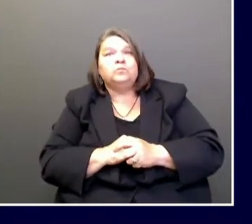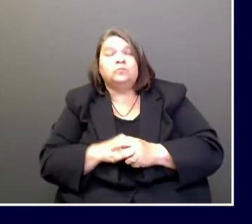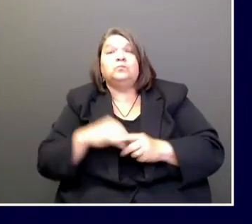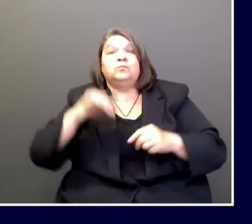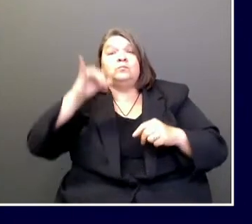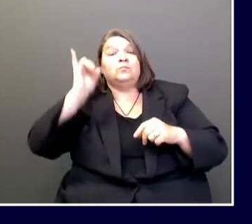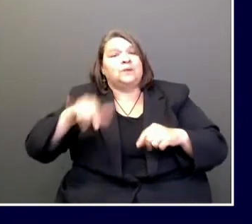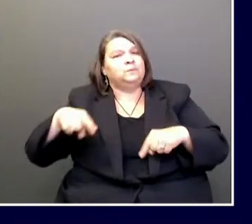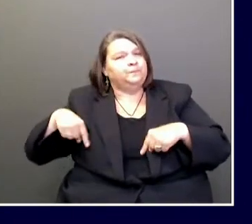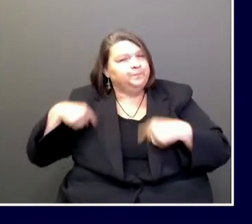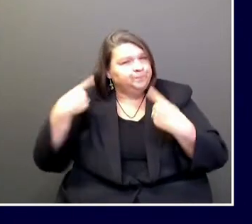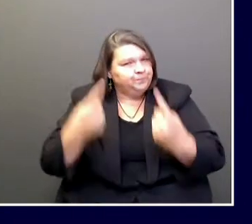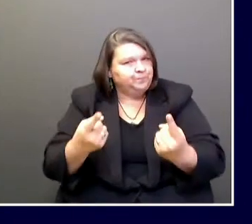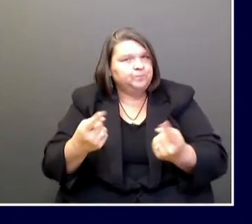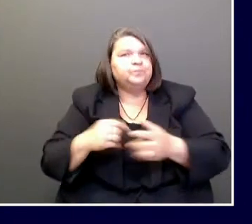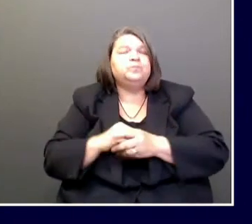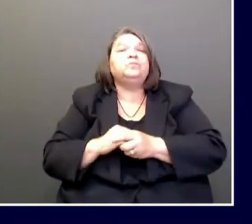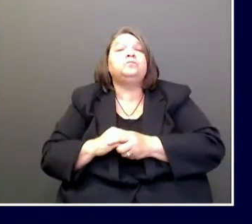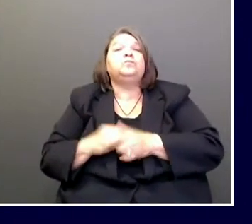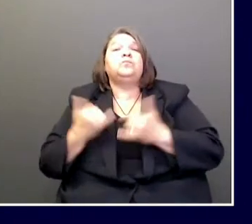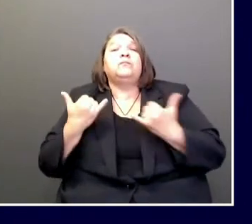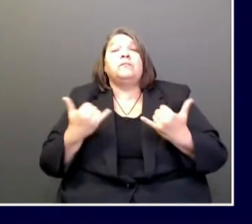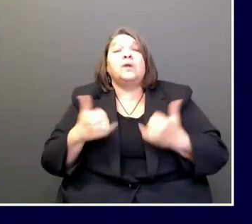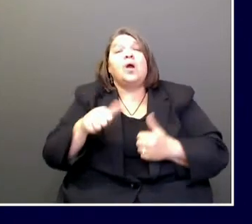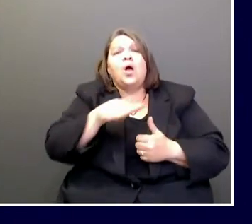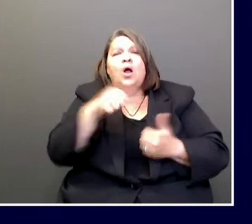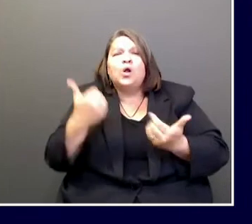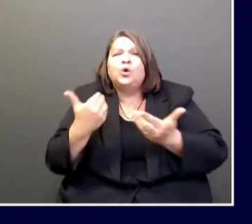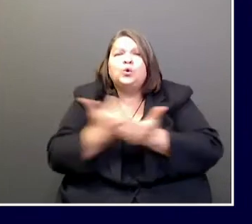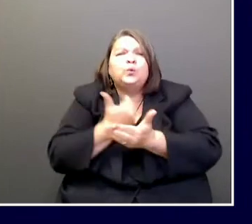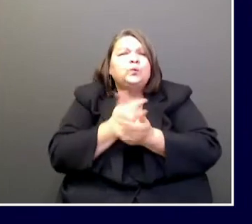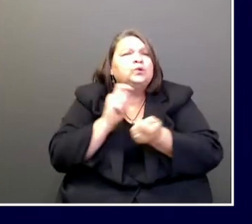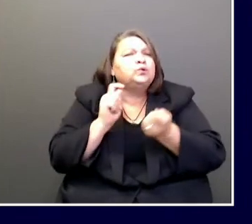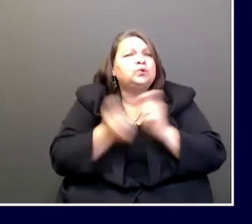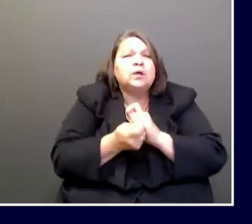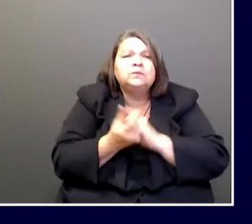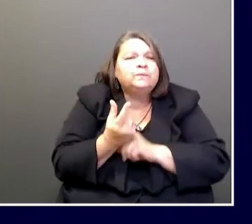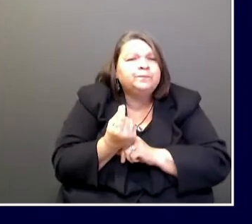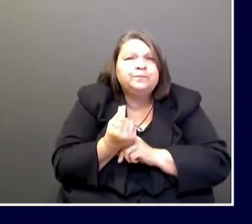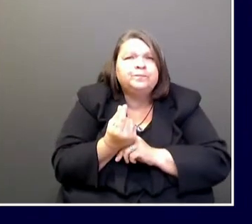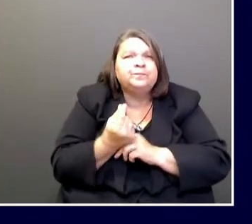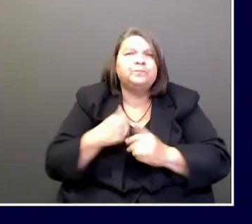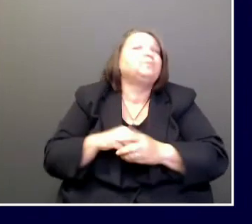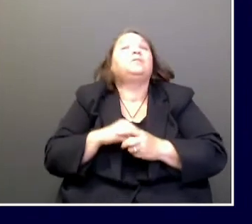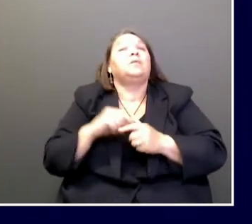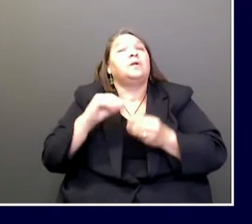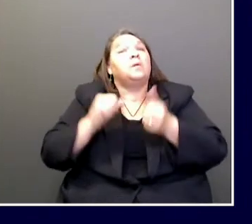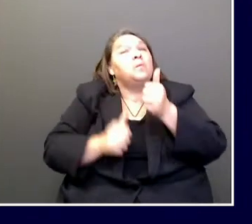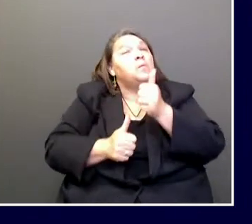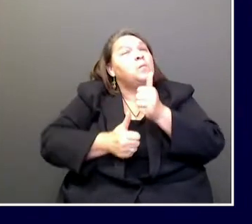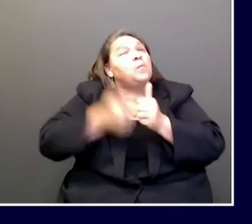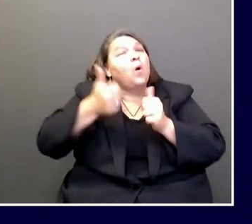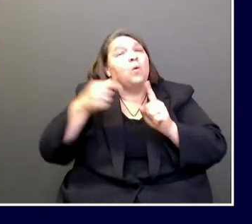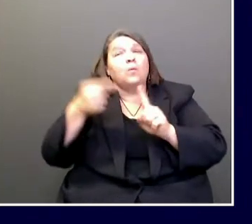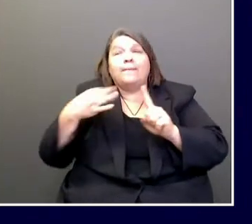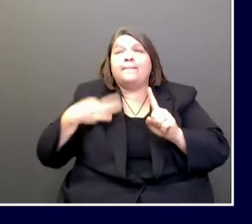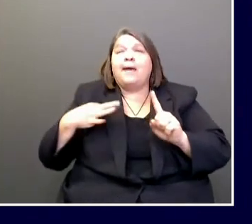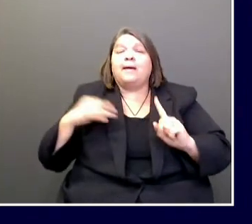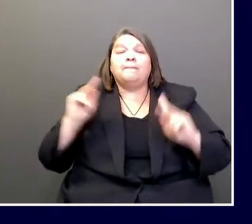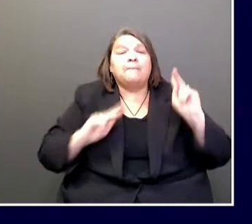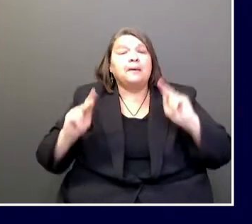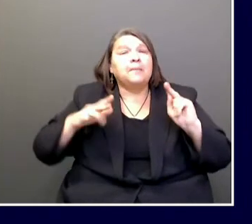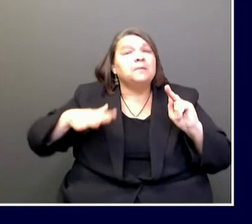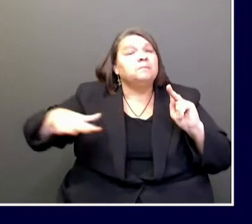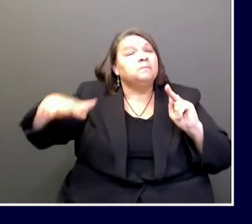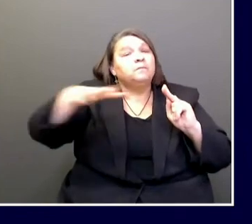changed, for the bulk of Maine people, this shift doesn't change anything. If you want to get outside and enjoy